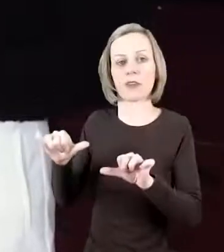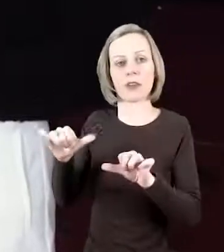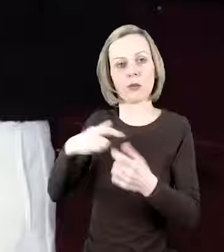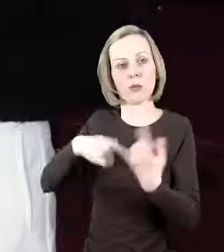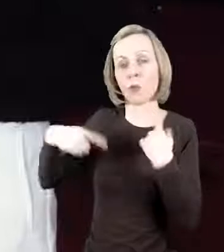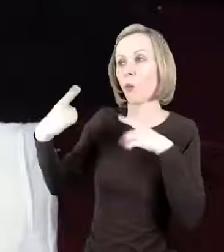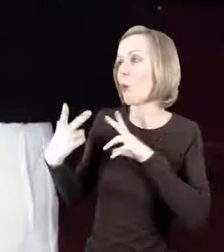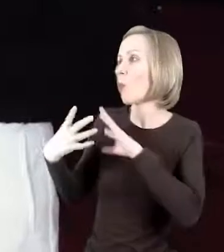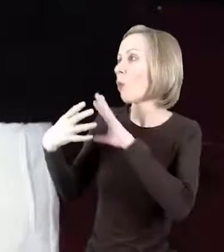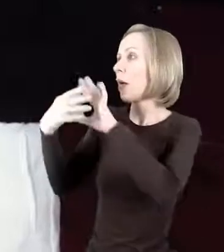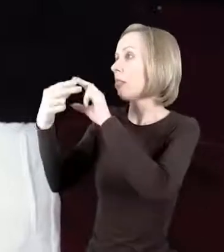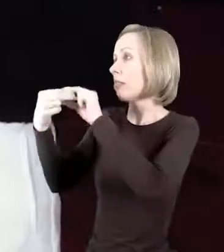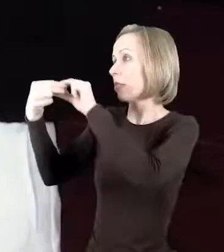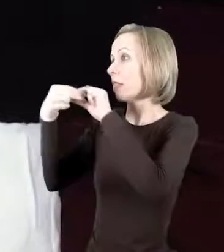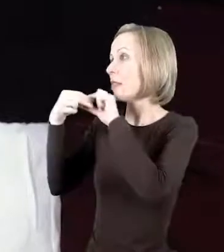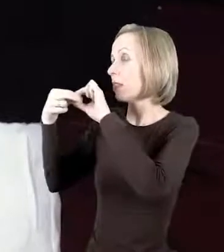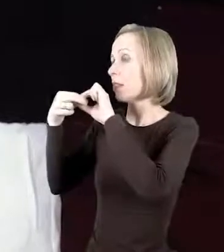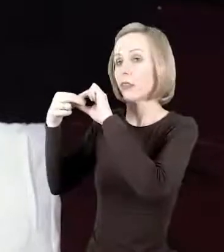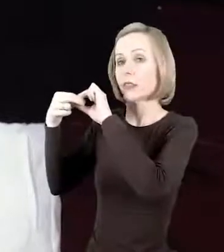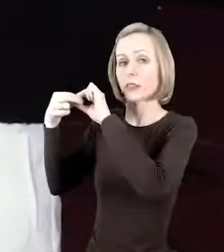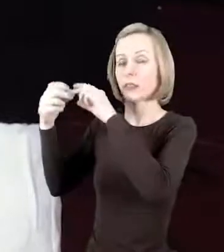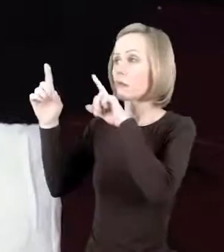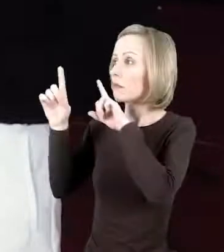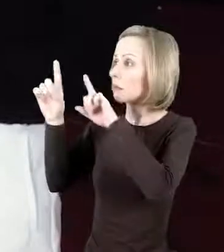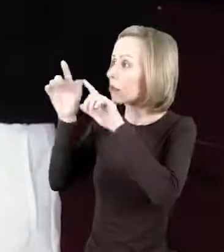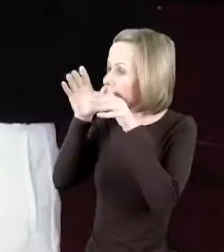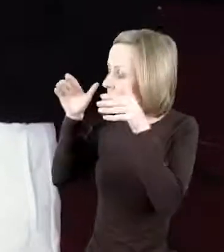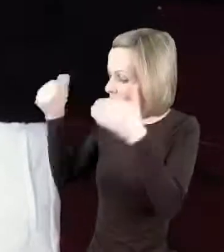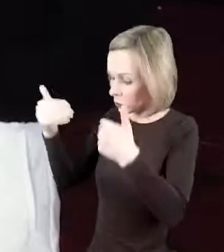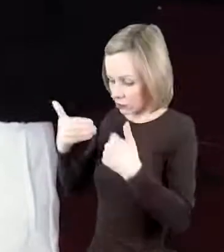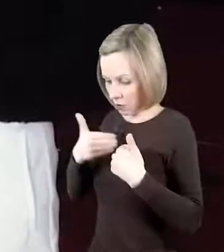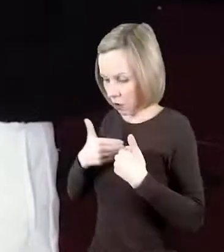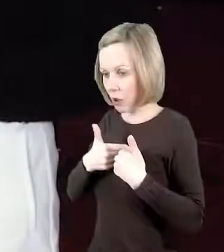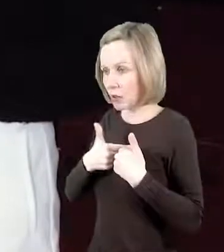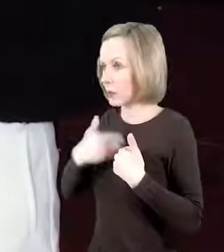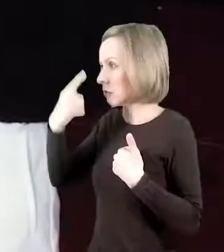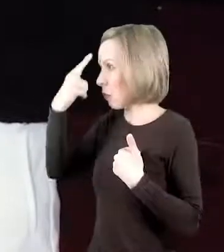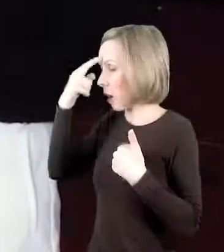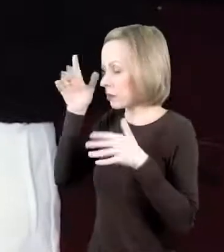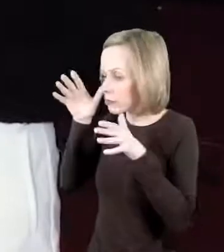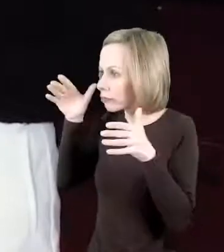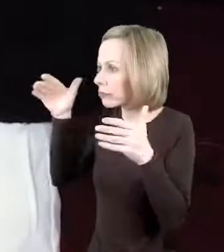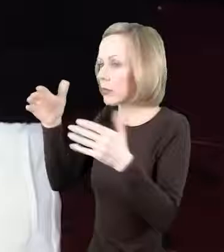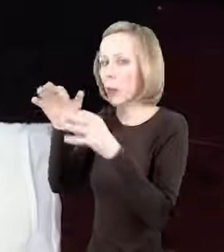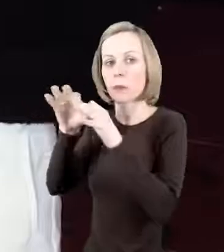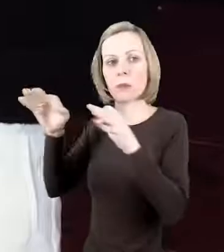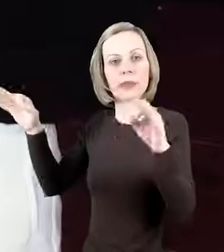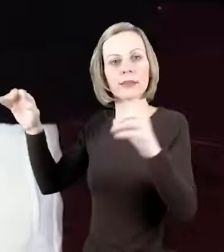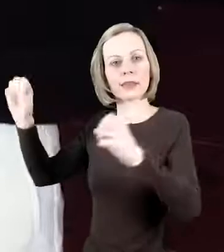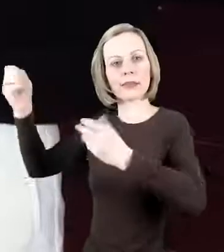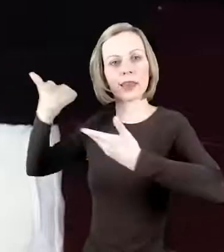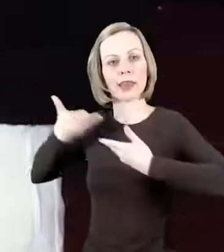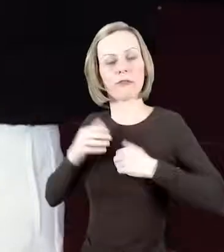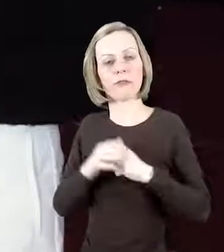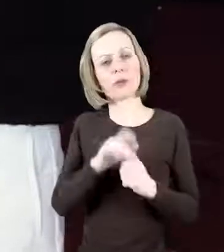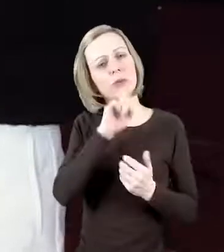in your presence and focus our hearts and minds on you. Give us your perfect peace. We trust that no